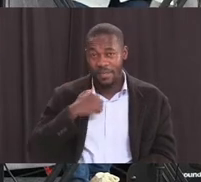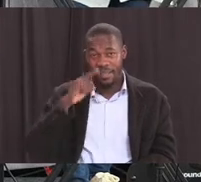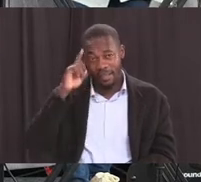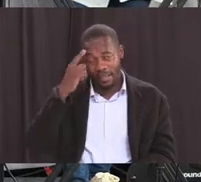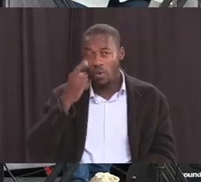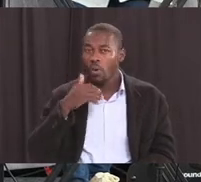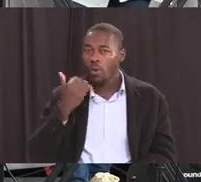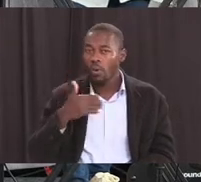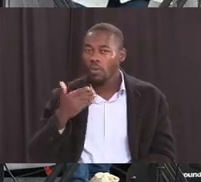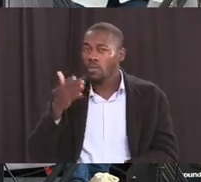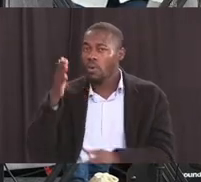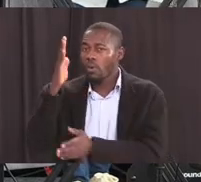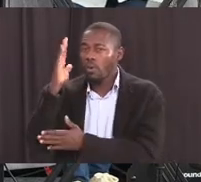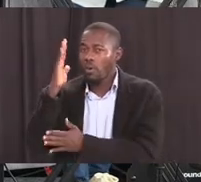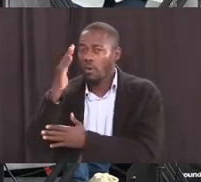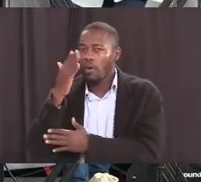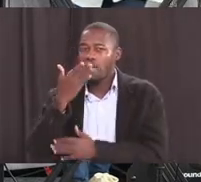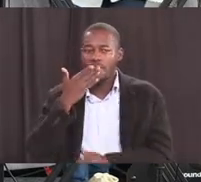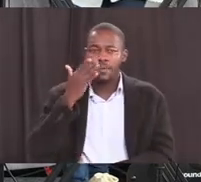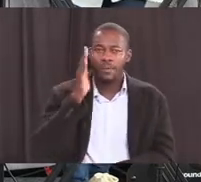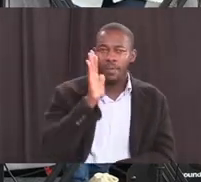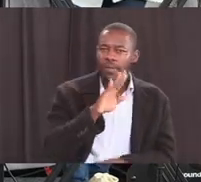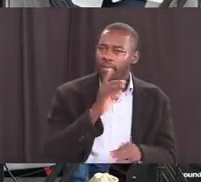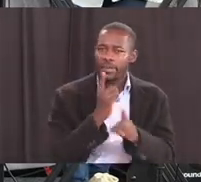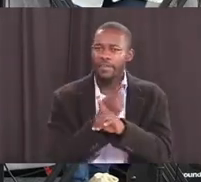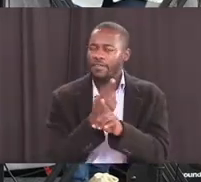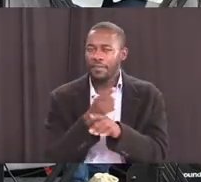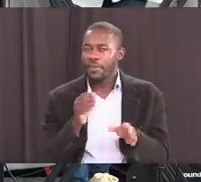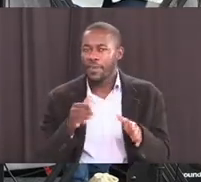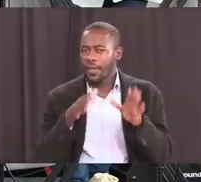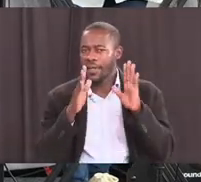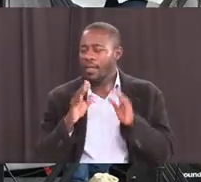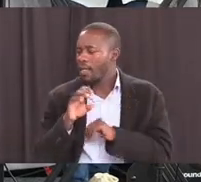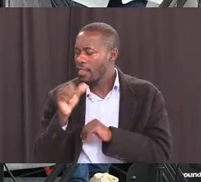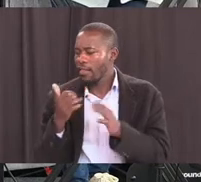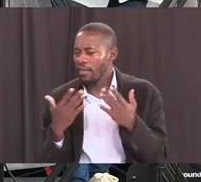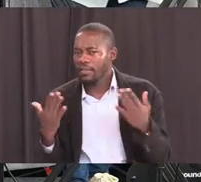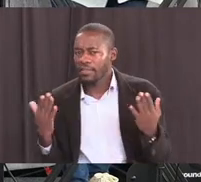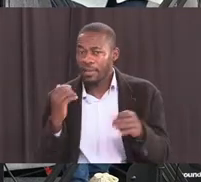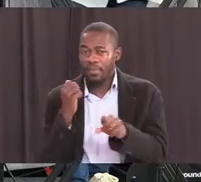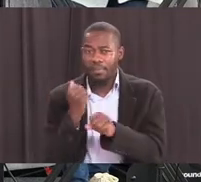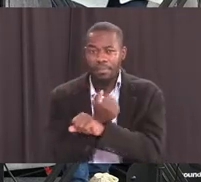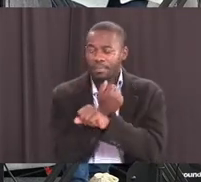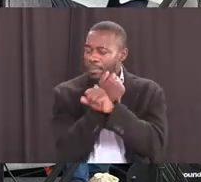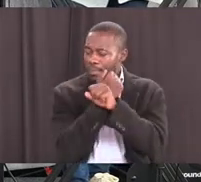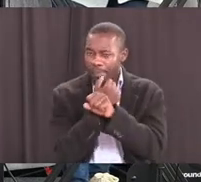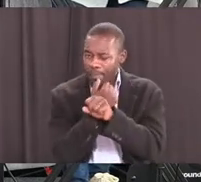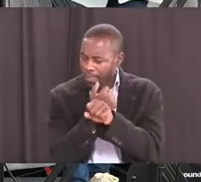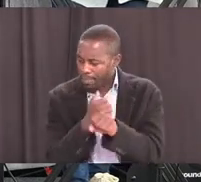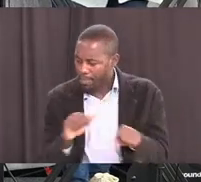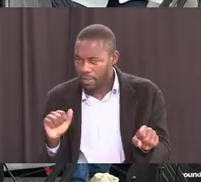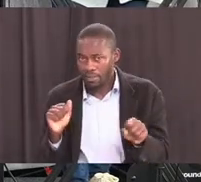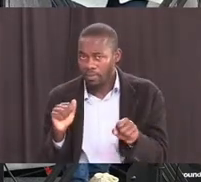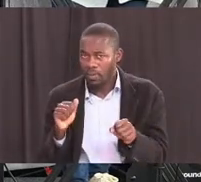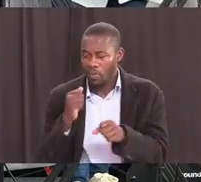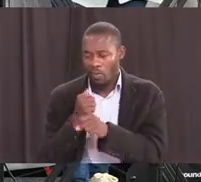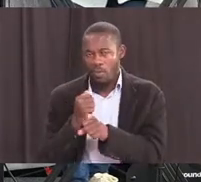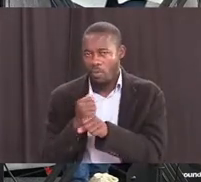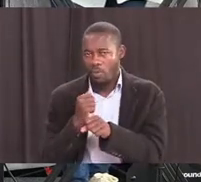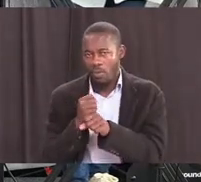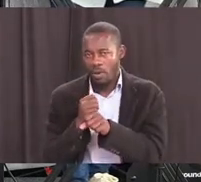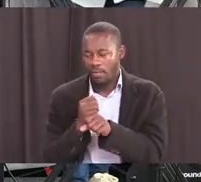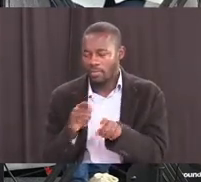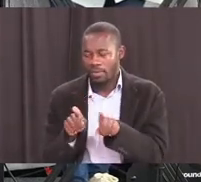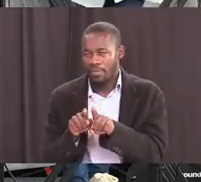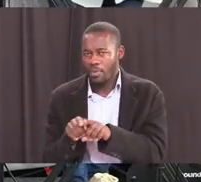when things don't go the way we thought they would go. Scripture says that hope deferred makes the heart grow sick.